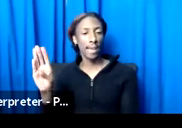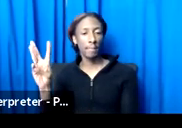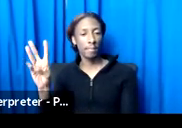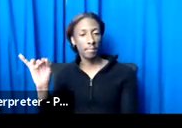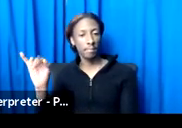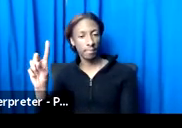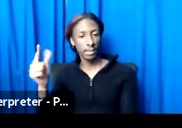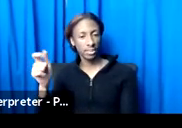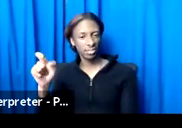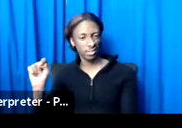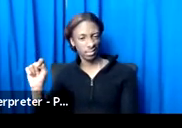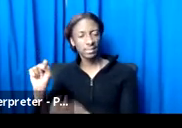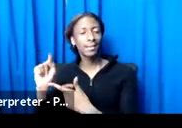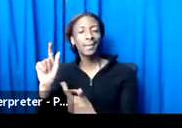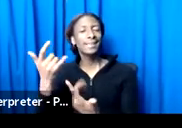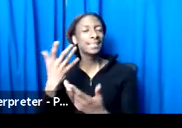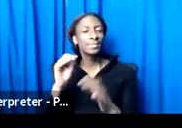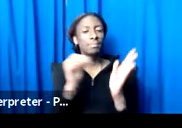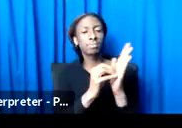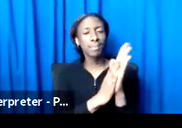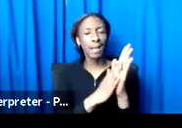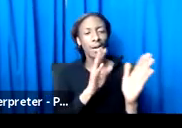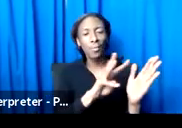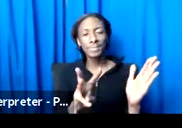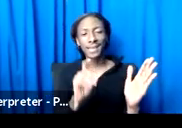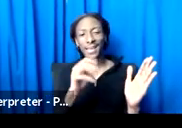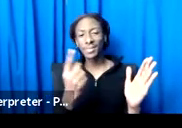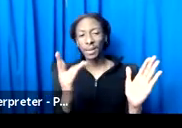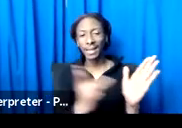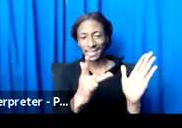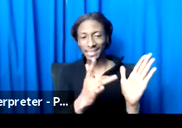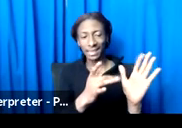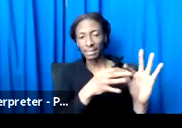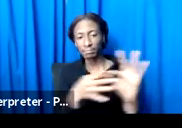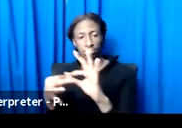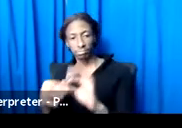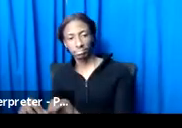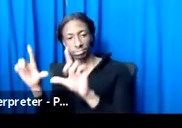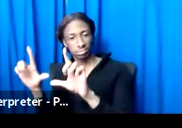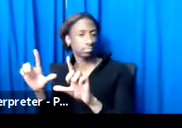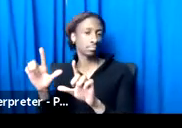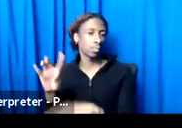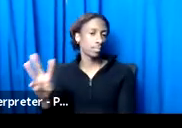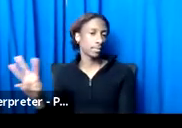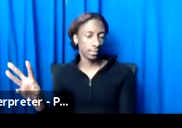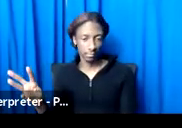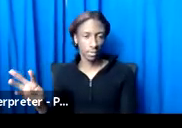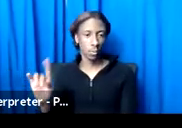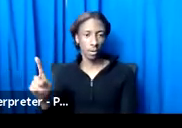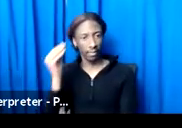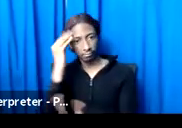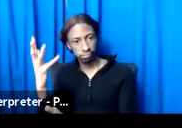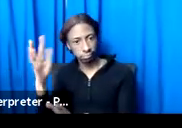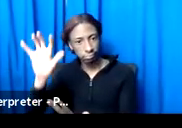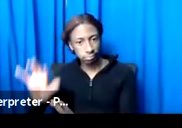little badges that you can put on a website. And if someone clicks on that widget, they're taken directly to a web page where they will find information